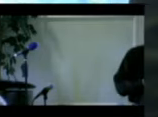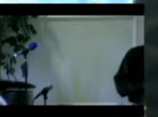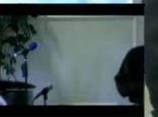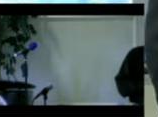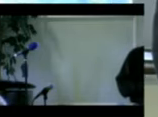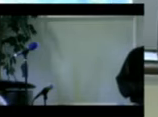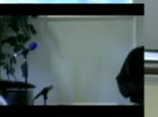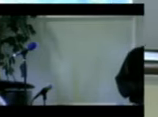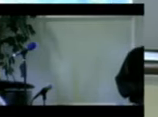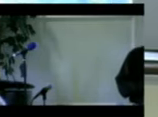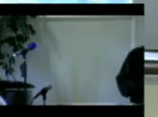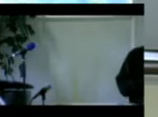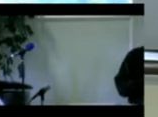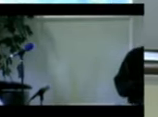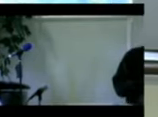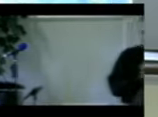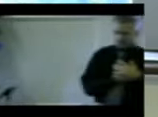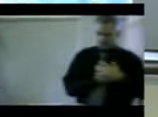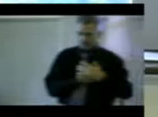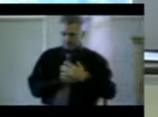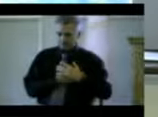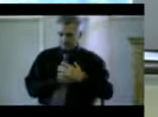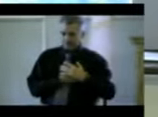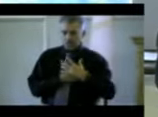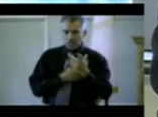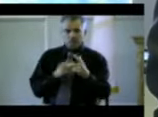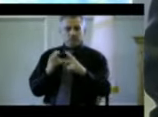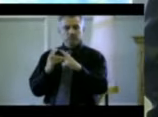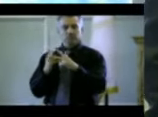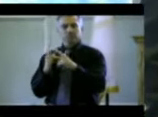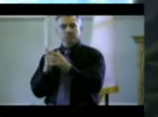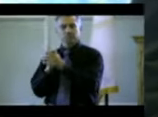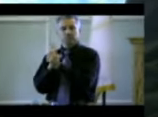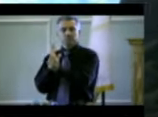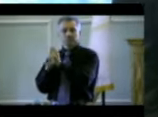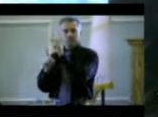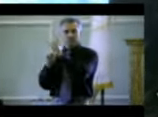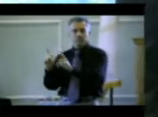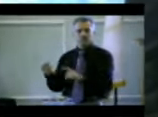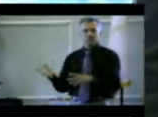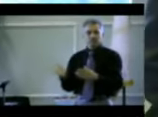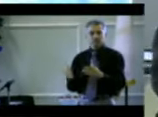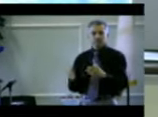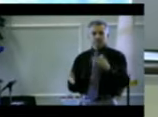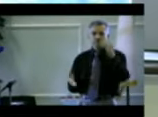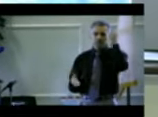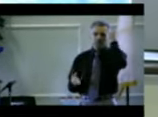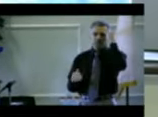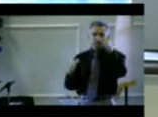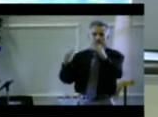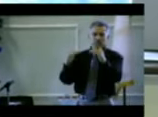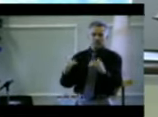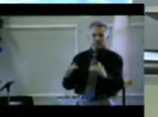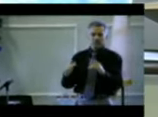so. He talked about the craftsmanship, but he knew it was substandard.